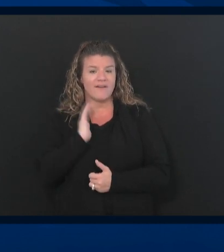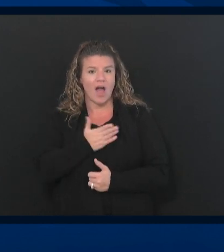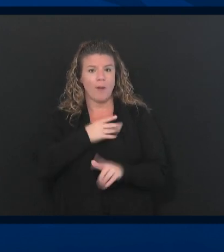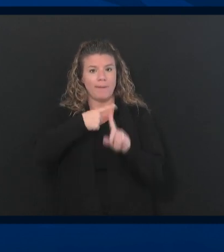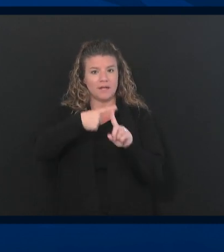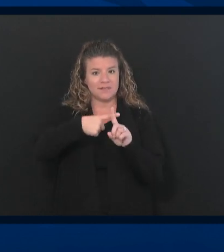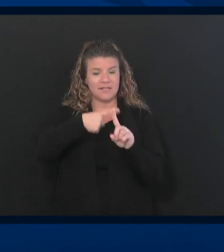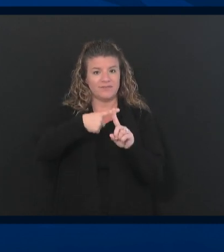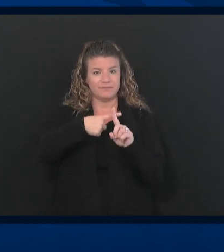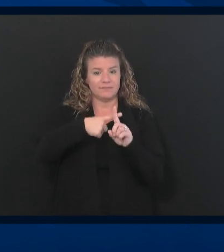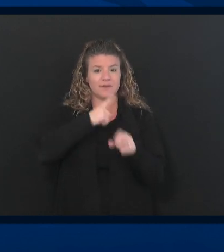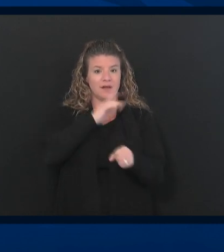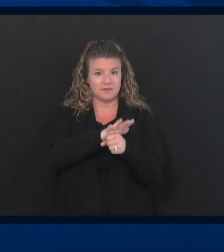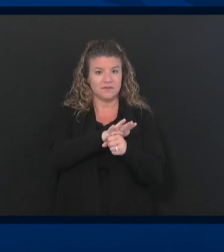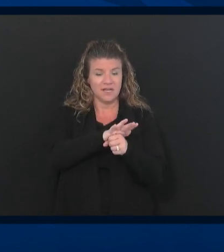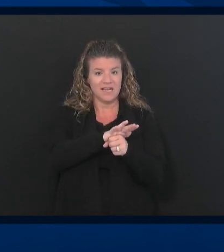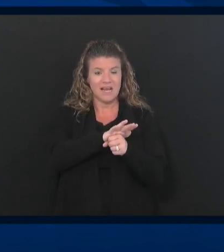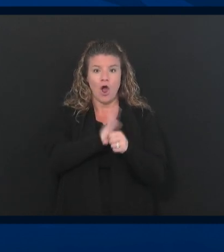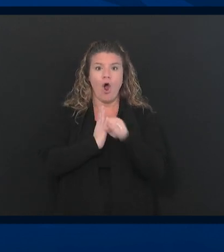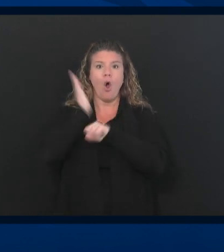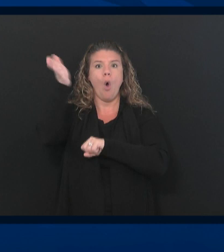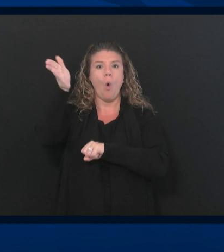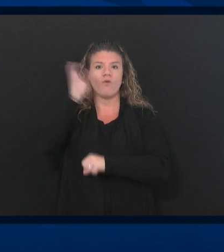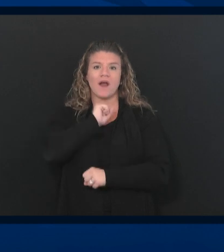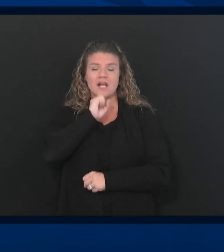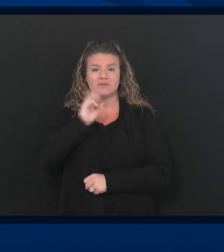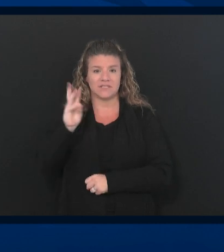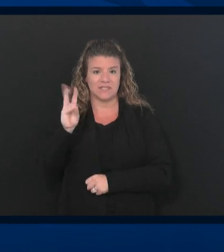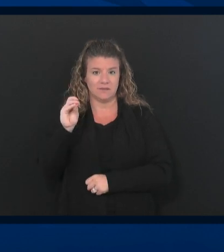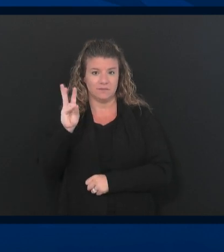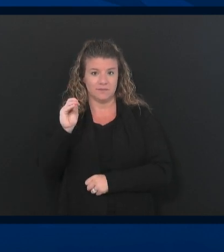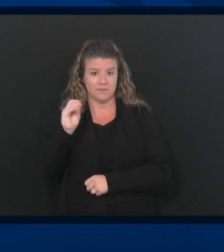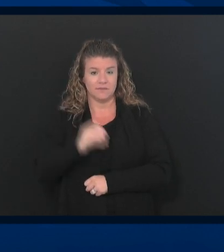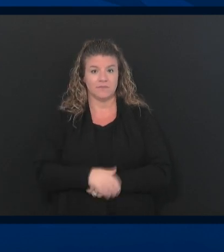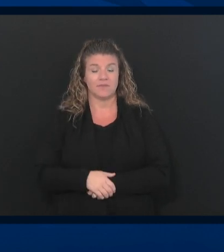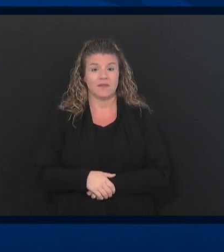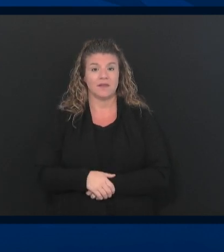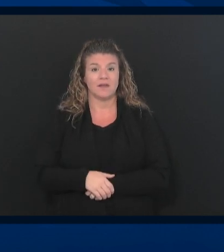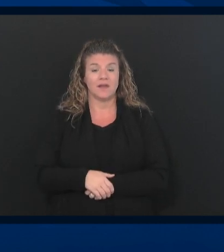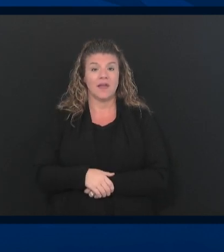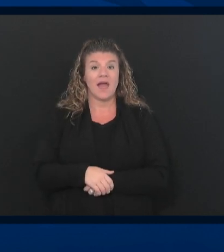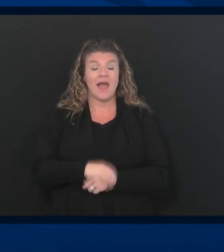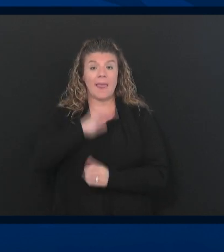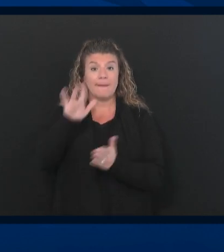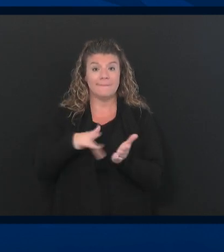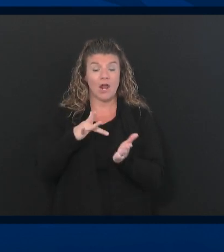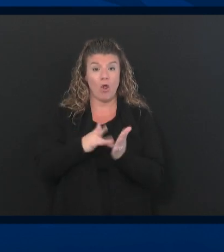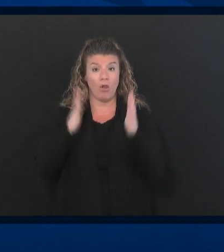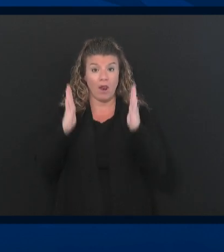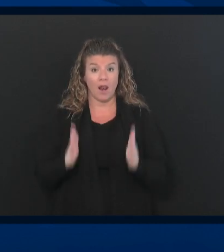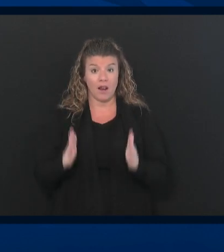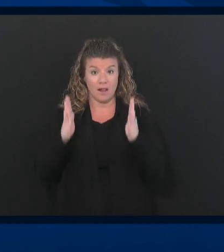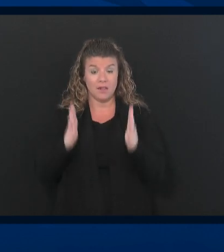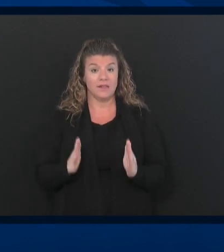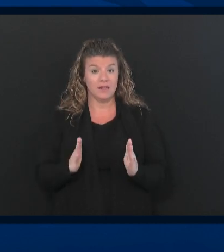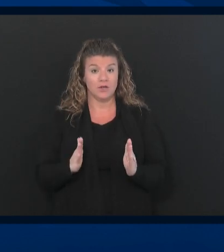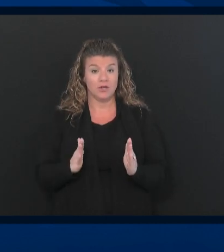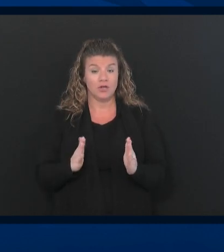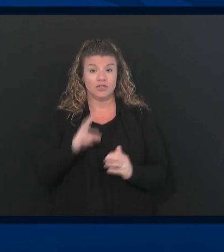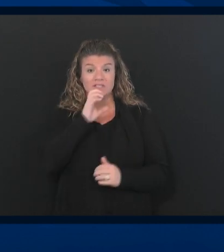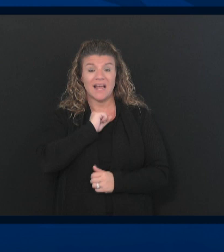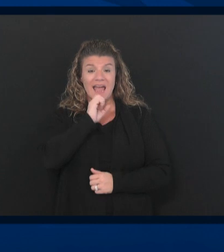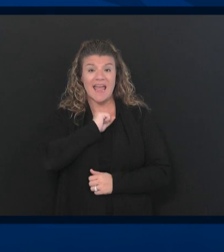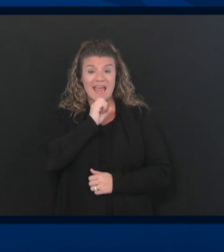our confirmed cases, are over the age of 60. In the middle, you see that by age,